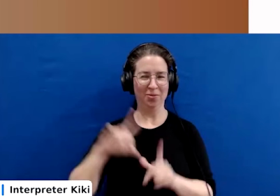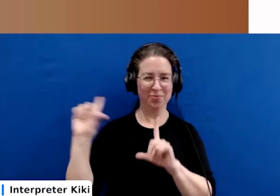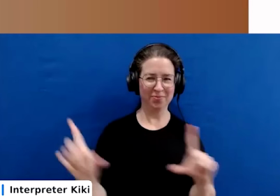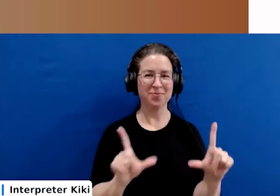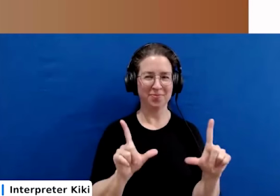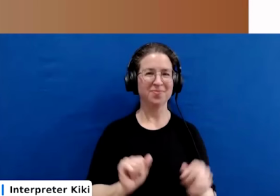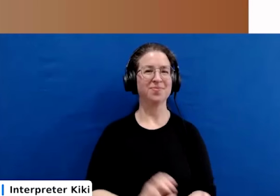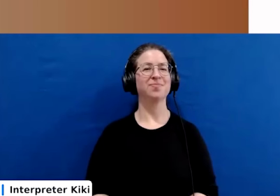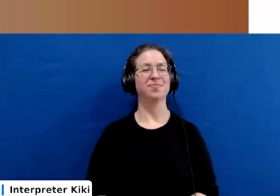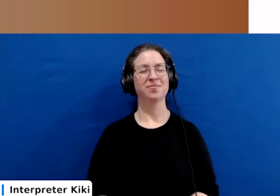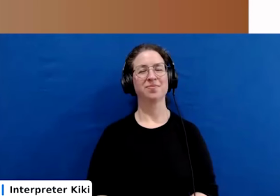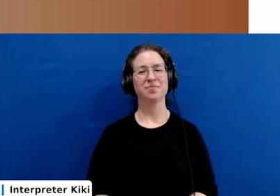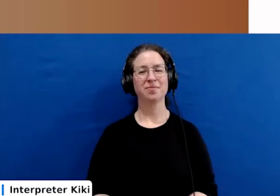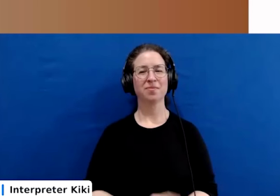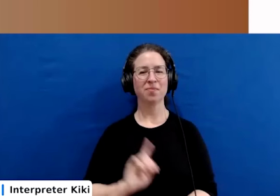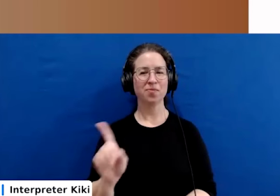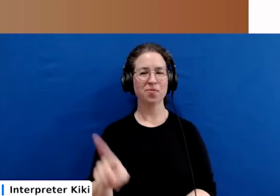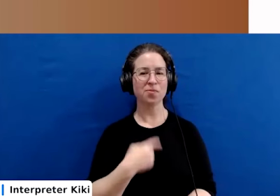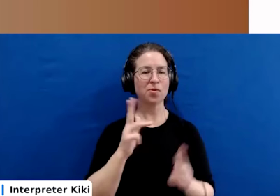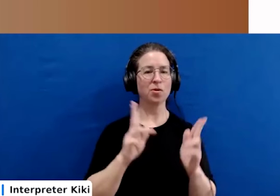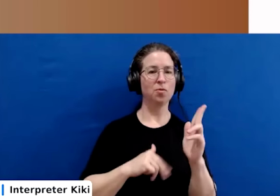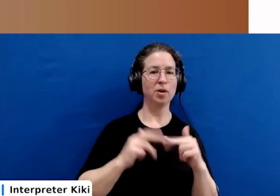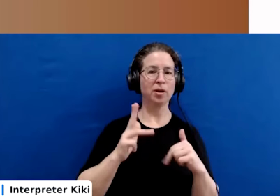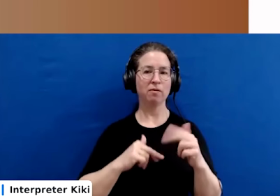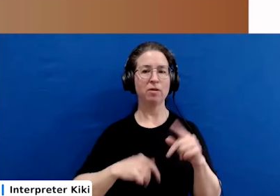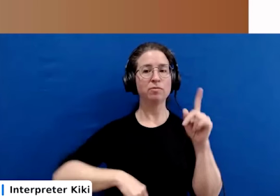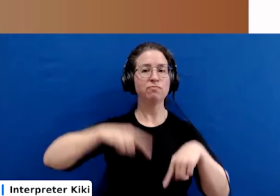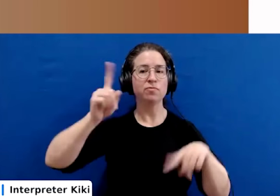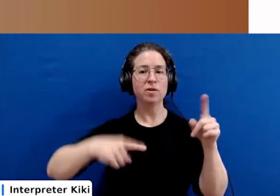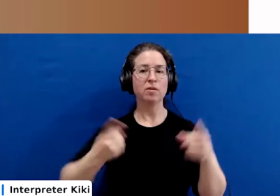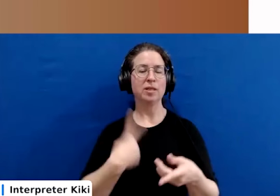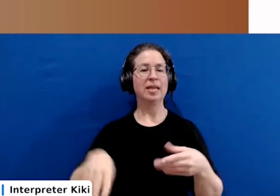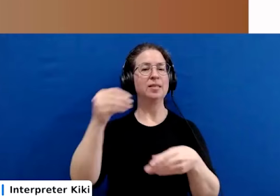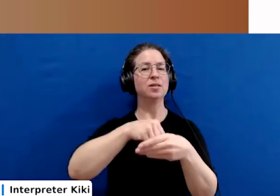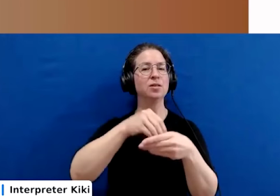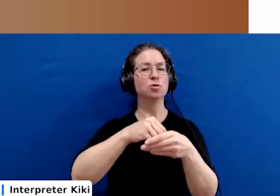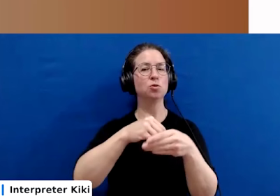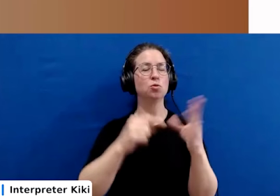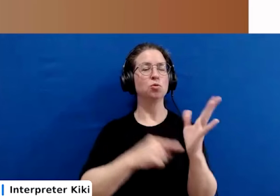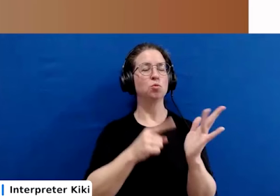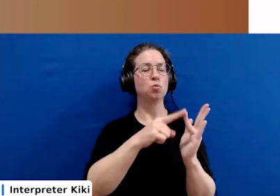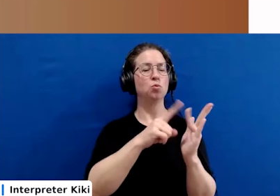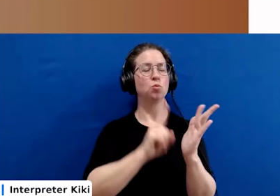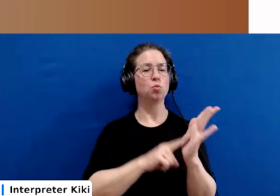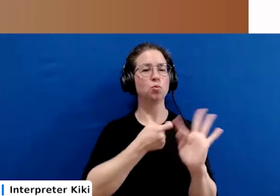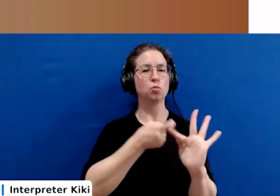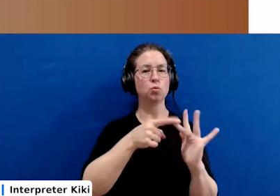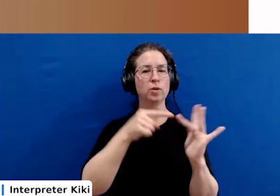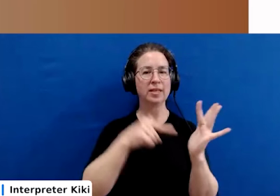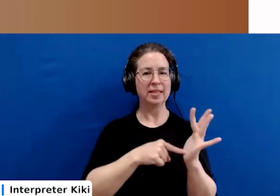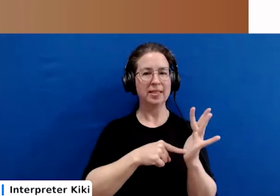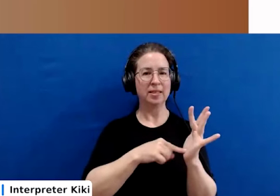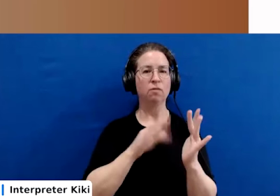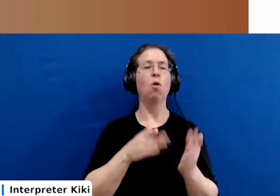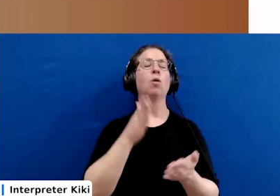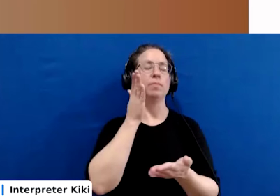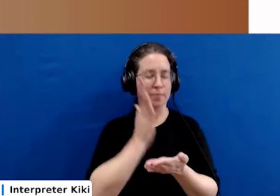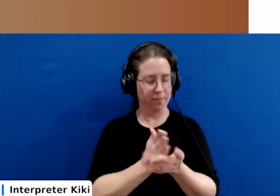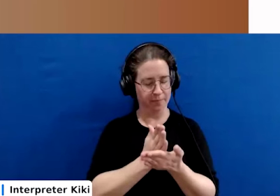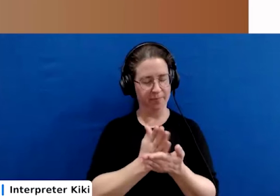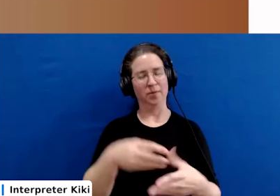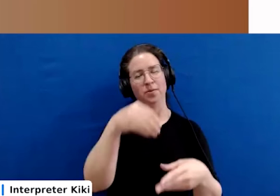you. We have developed the Diversity and Inclusion Toolkit for genuine diversity and inclusion,